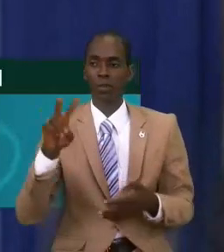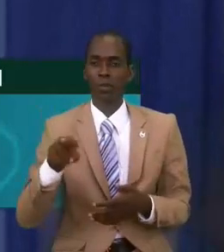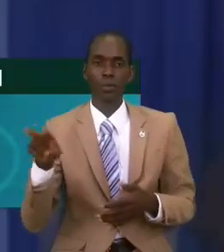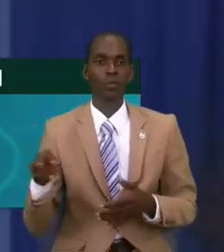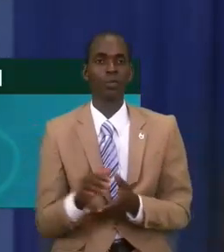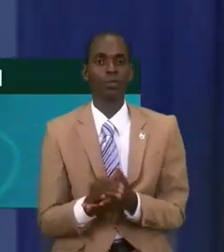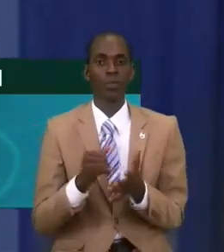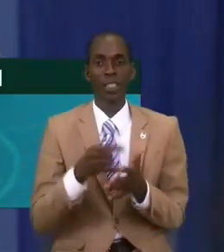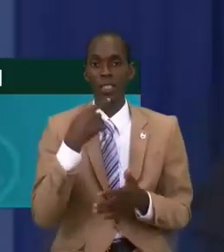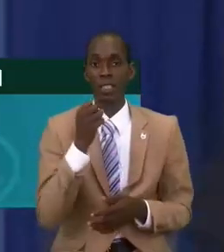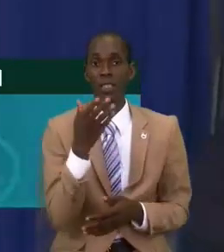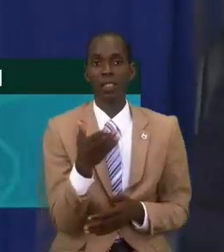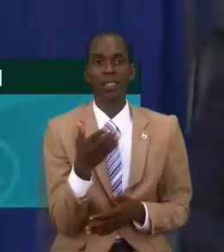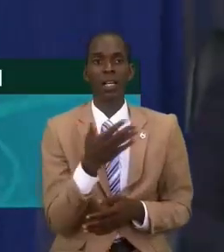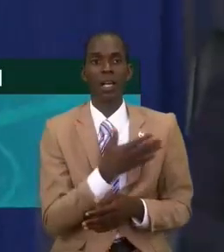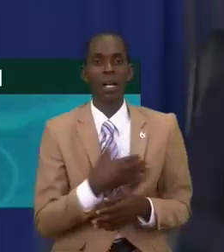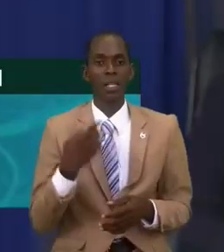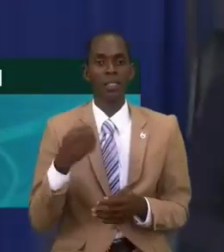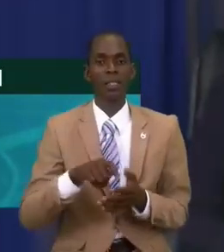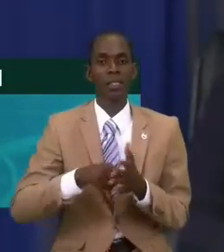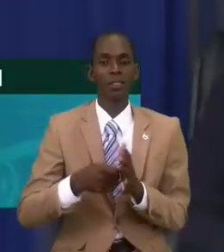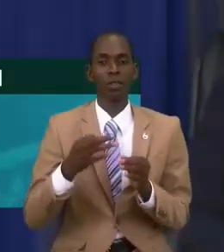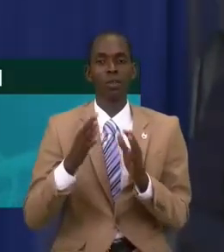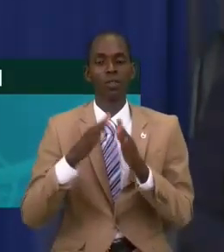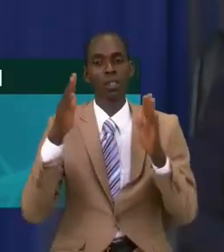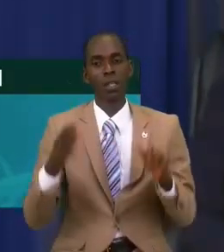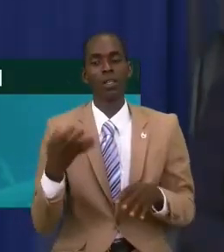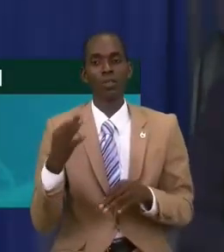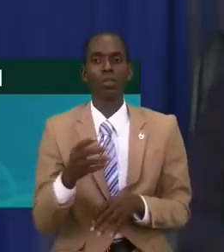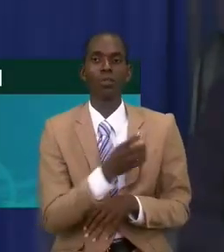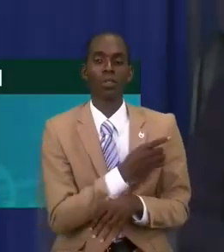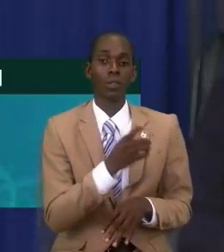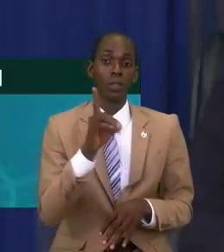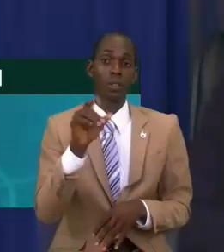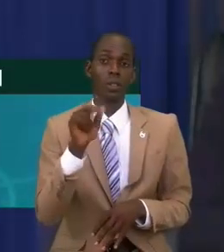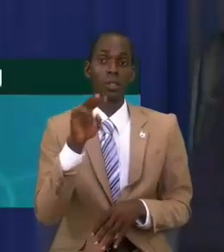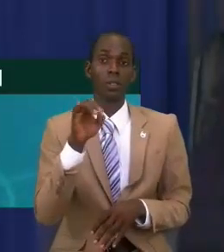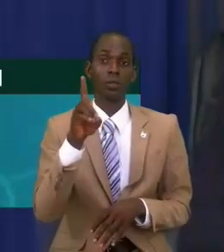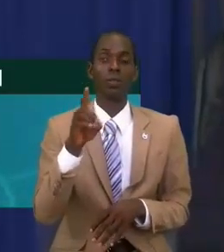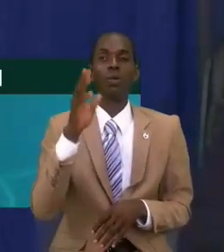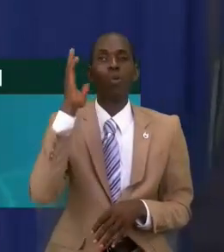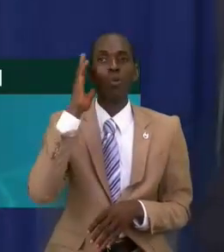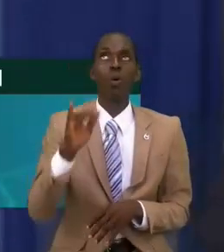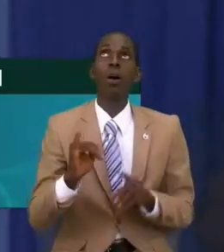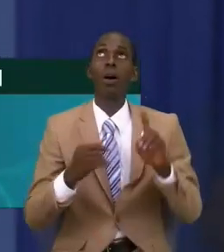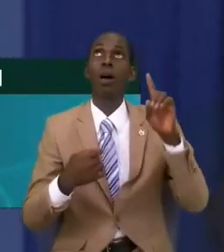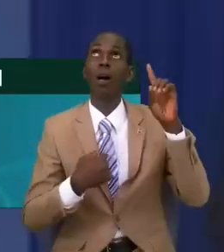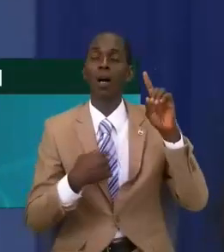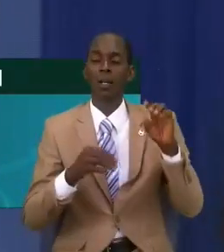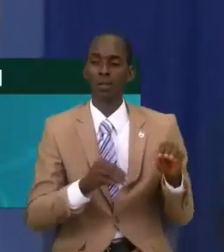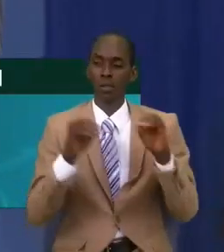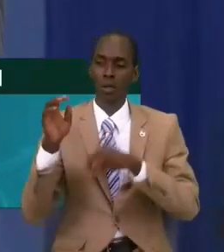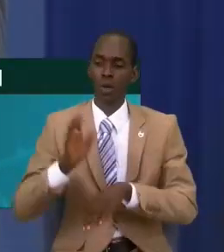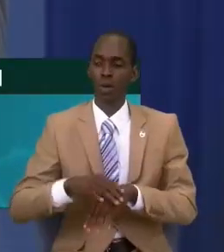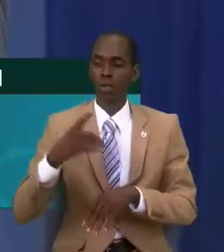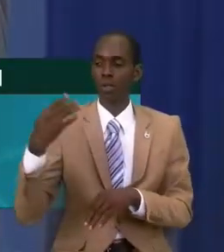of David will I lay upon his shoulder, so he shall open